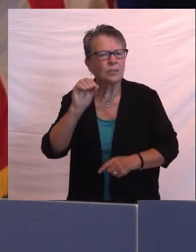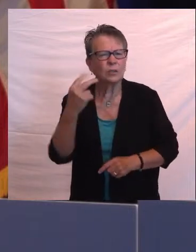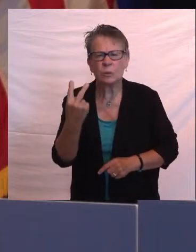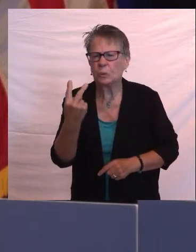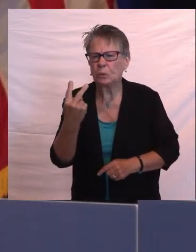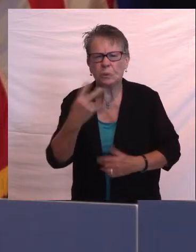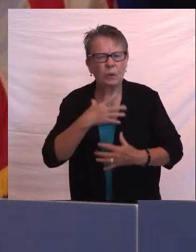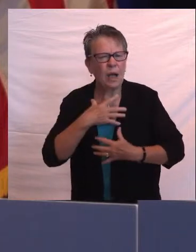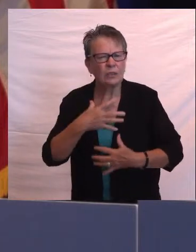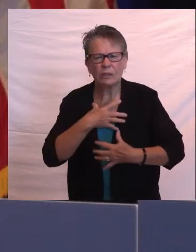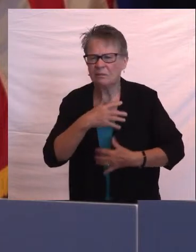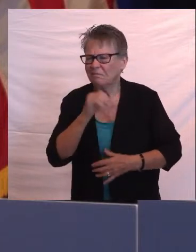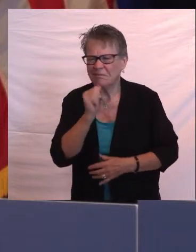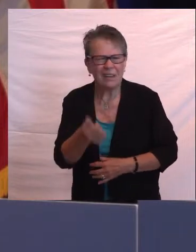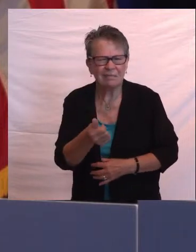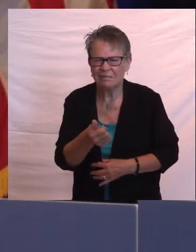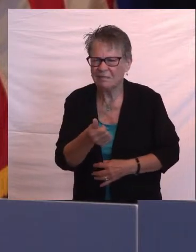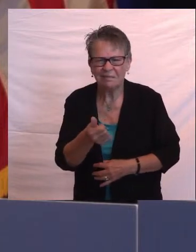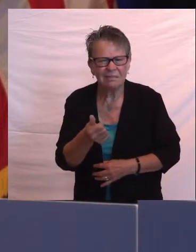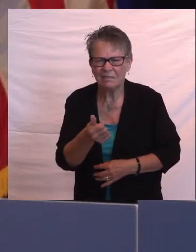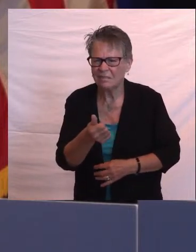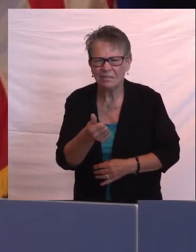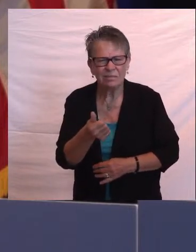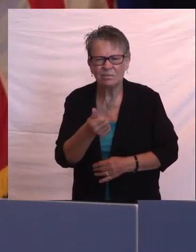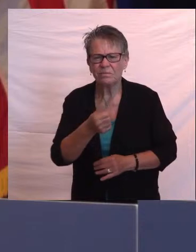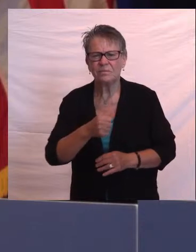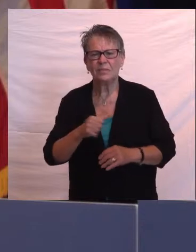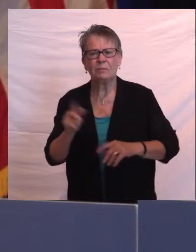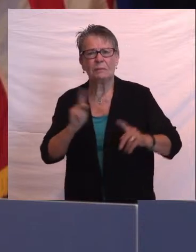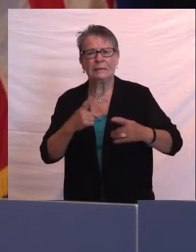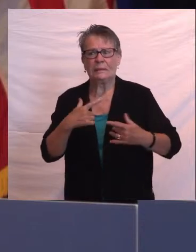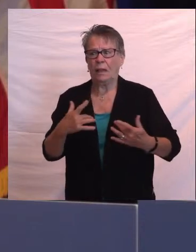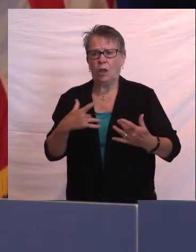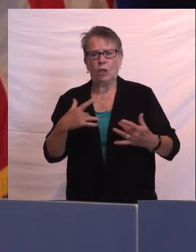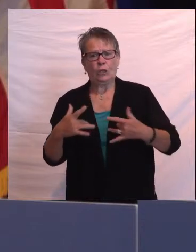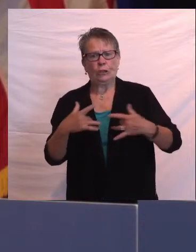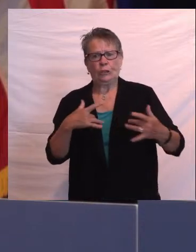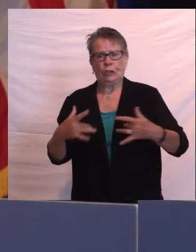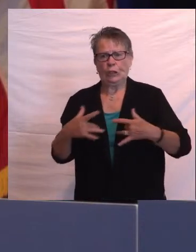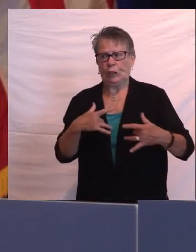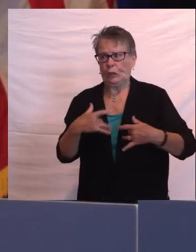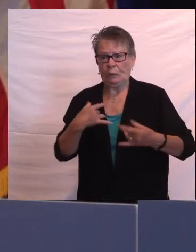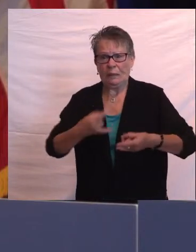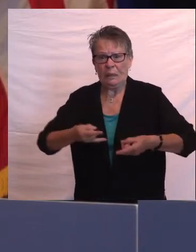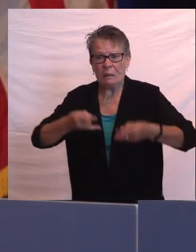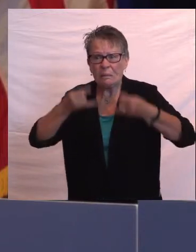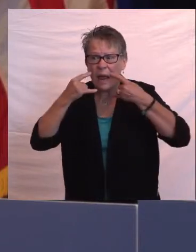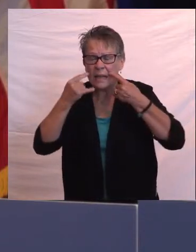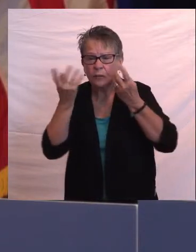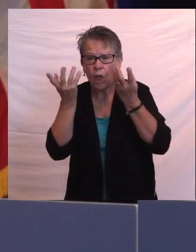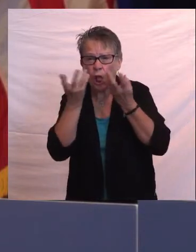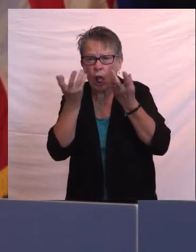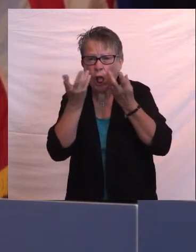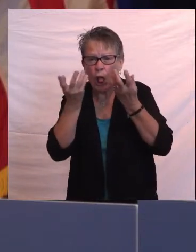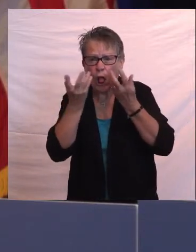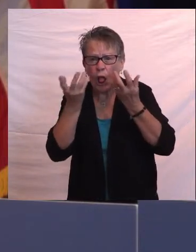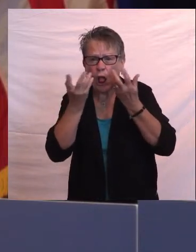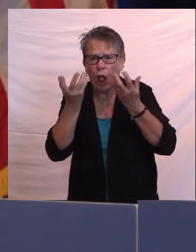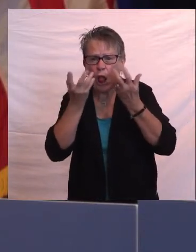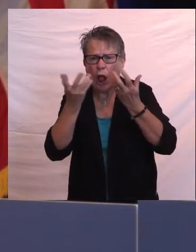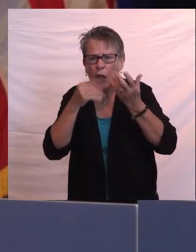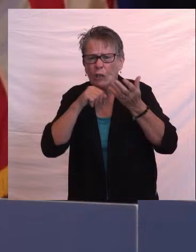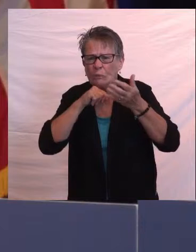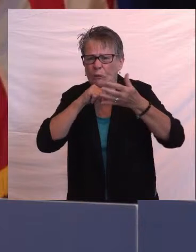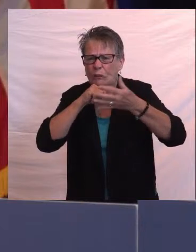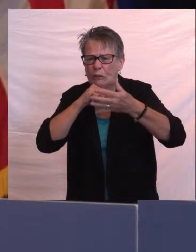those individuals who are still concerned about masking, we have the CDC, the American Academy of Pediatrics. That's the